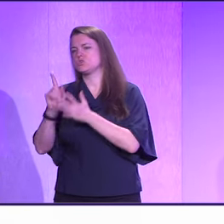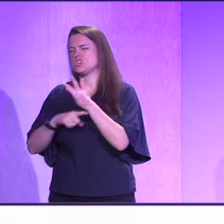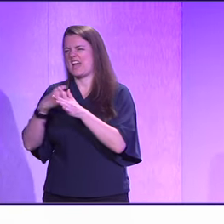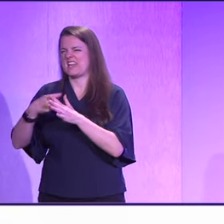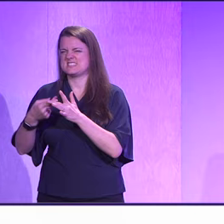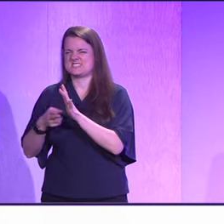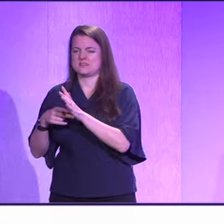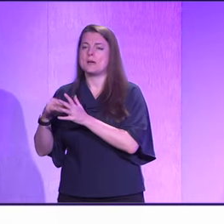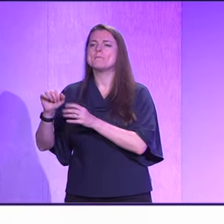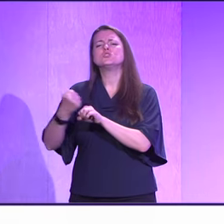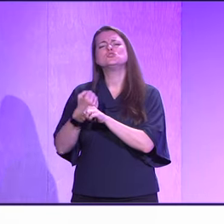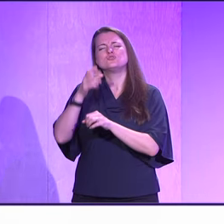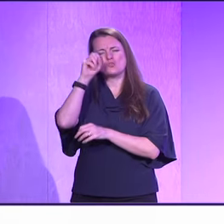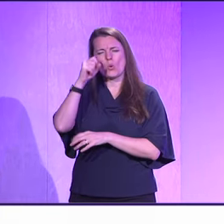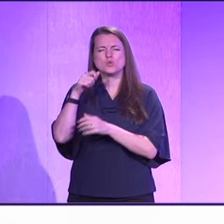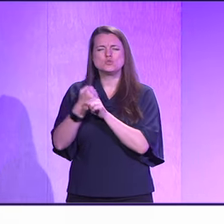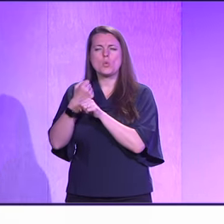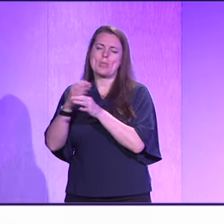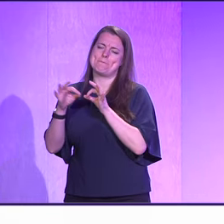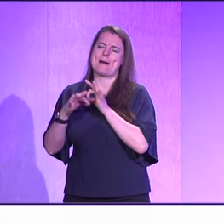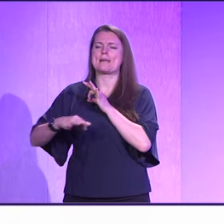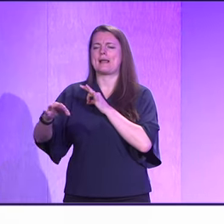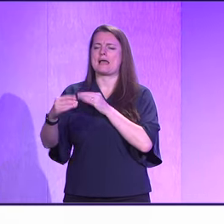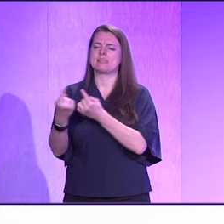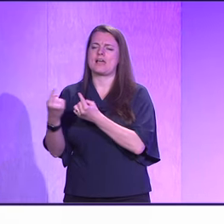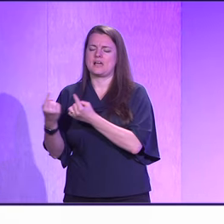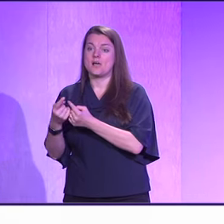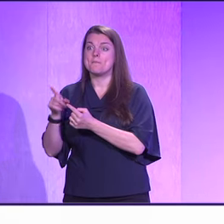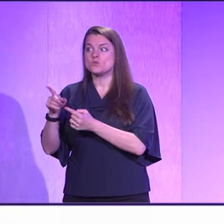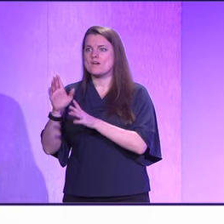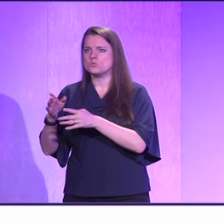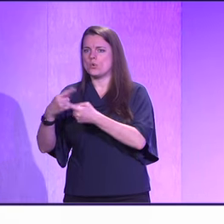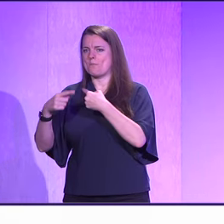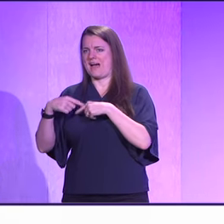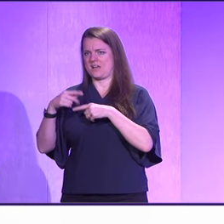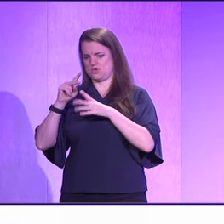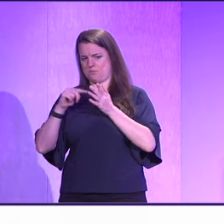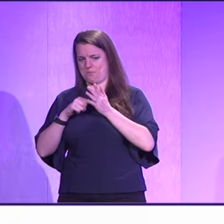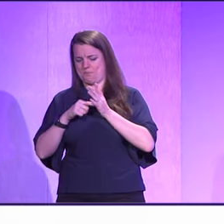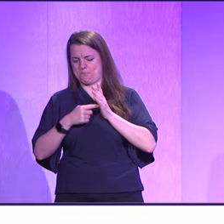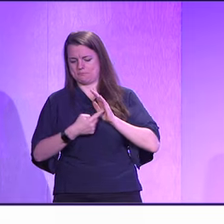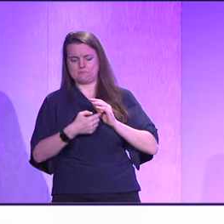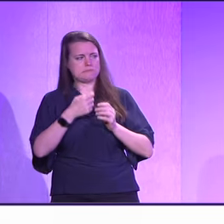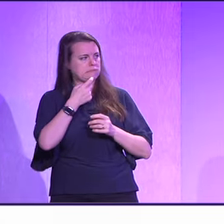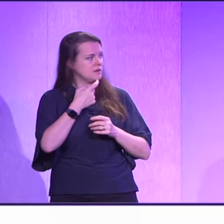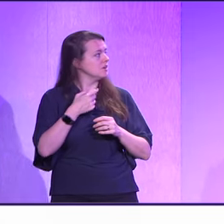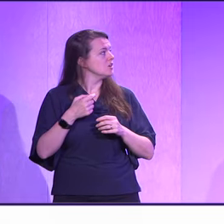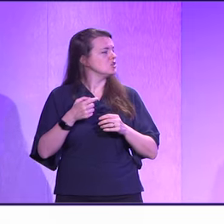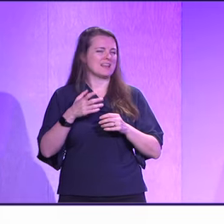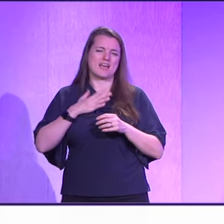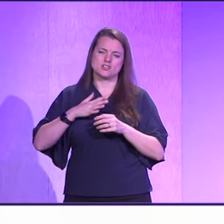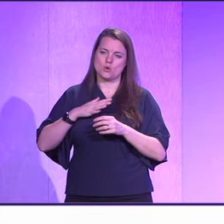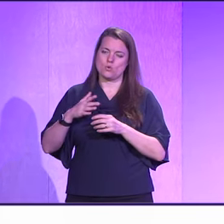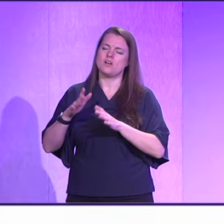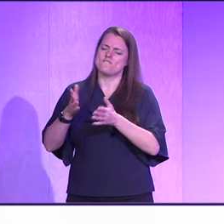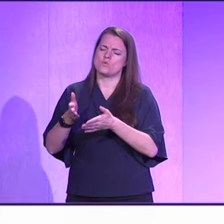in and tell, and you do the like pipeline thing, but you still need to like go in and point at the repos by ClickOps, right? Because, and you can back that with Git so you can